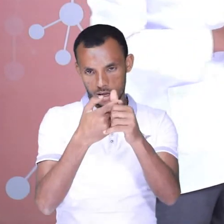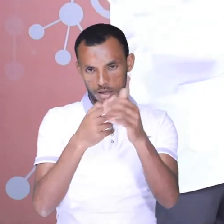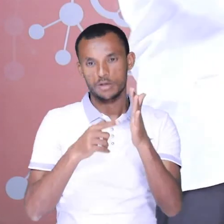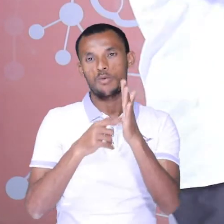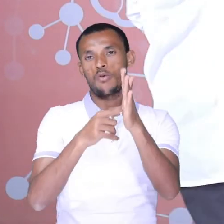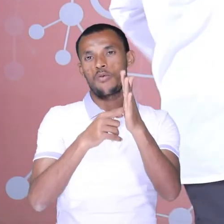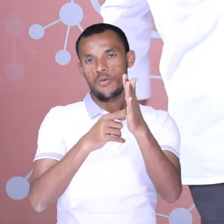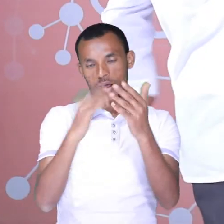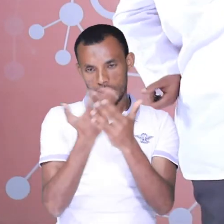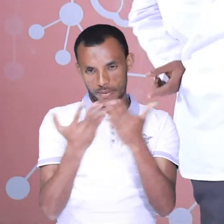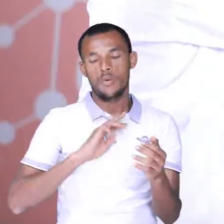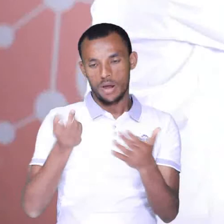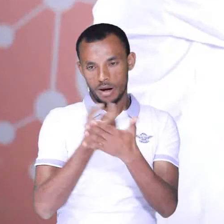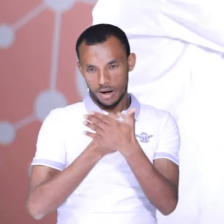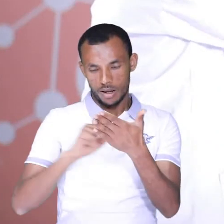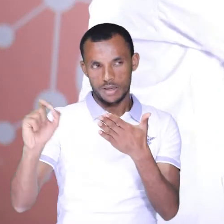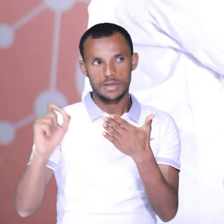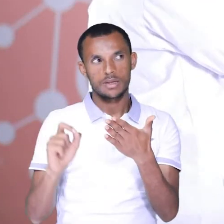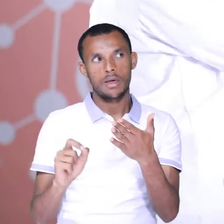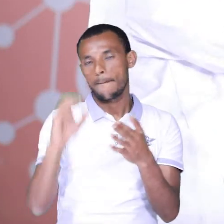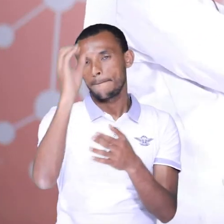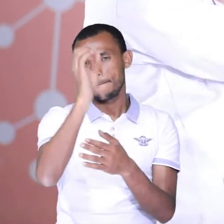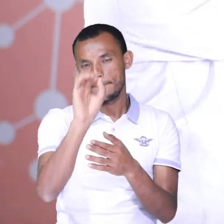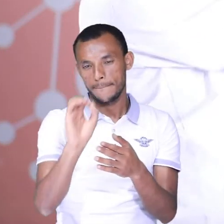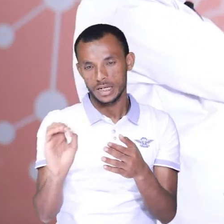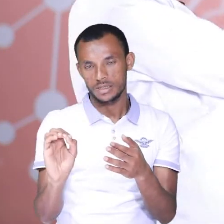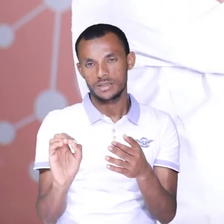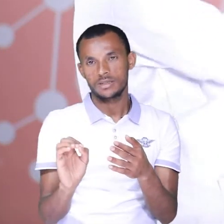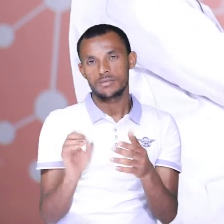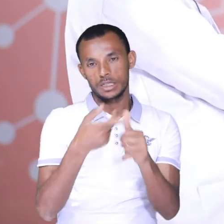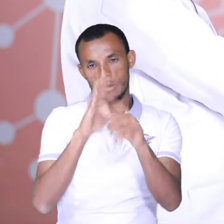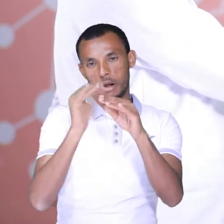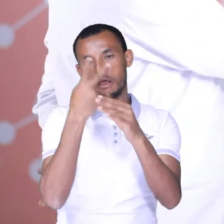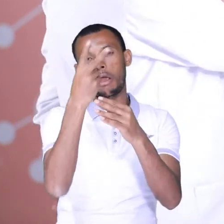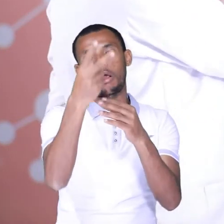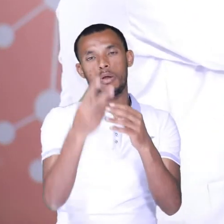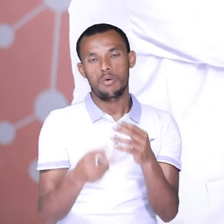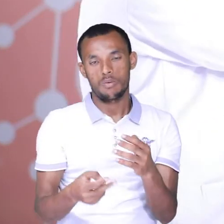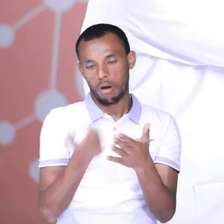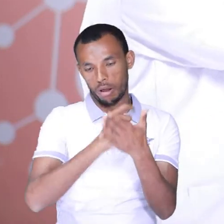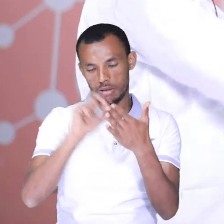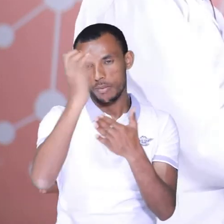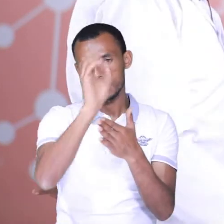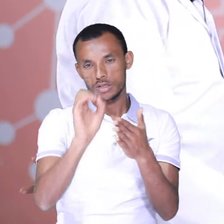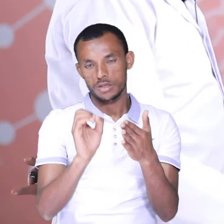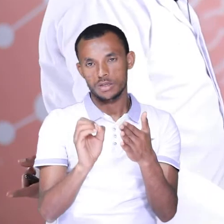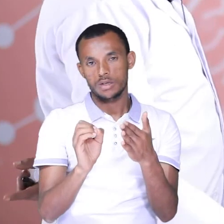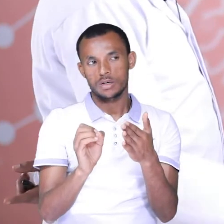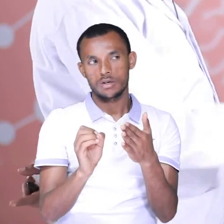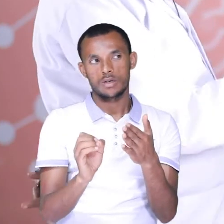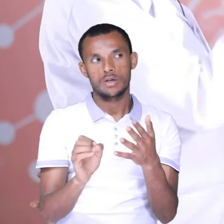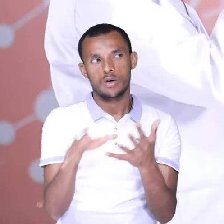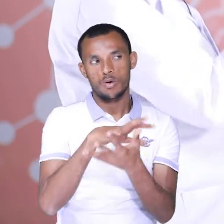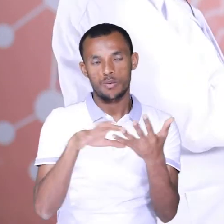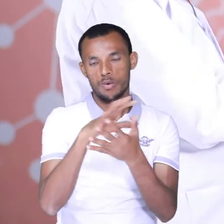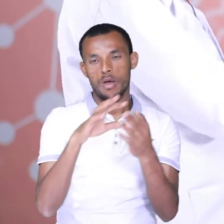elements, and we have seen also percentage. We have seen in the previous exercise, write the percentage